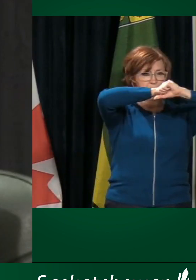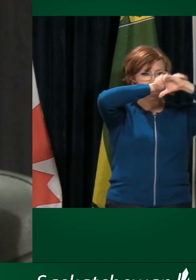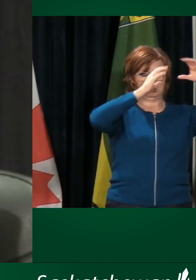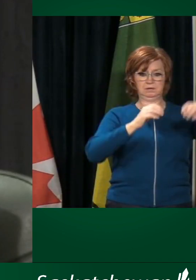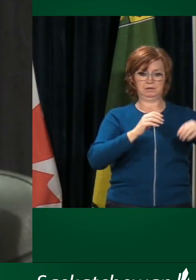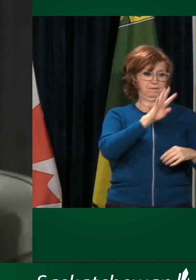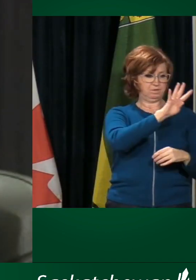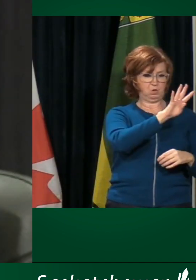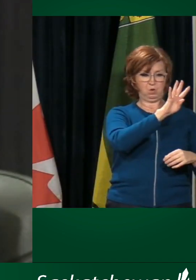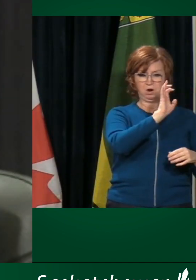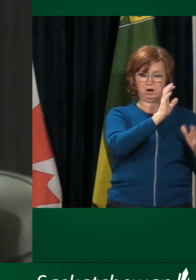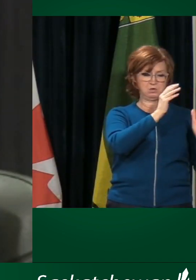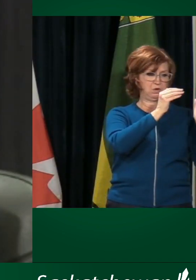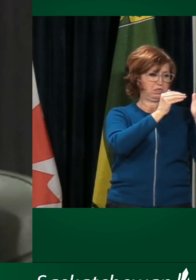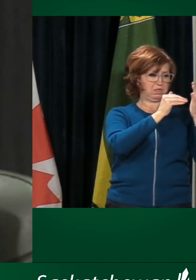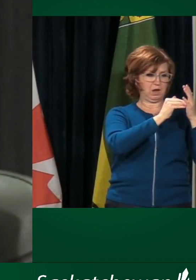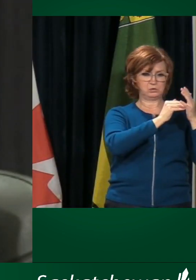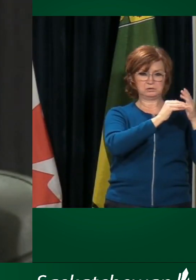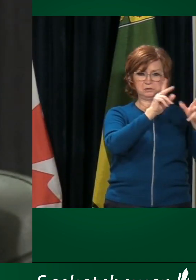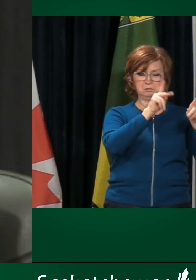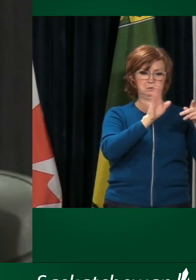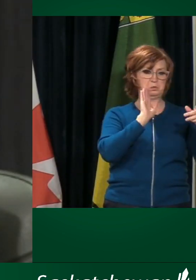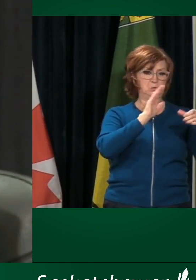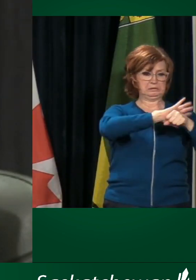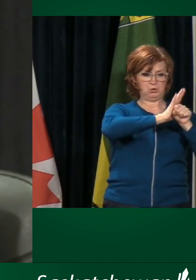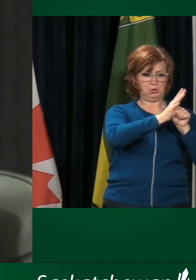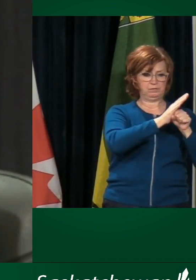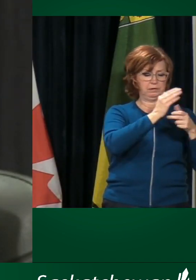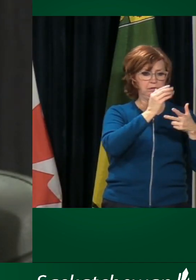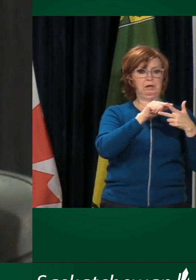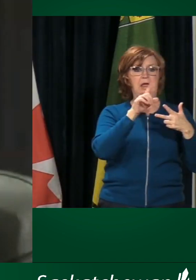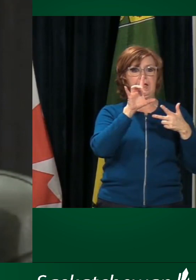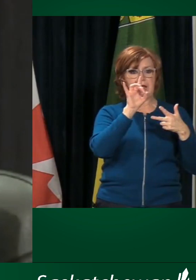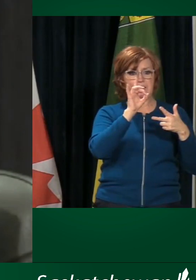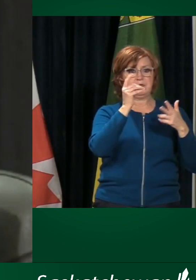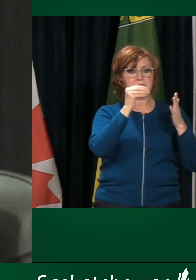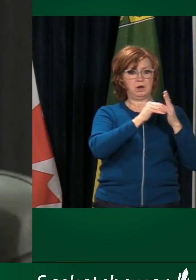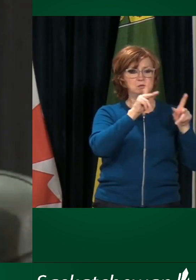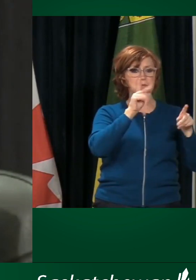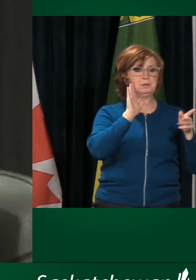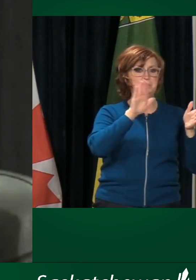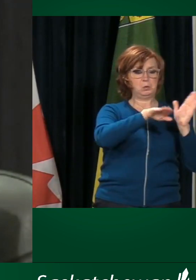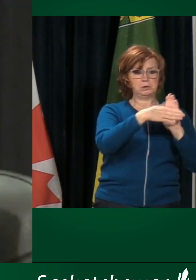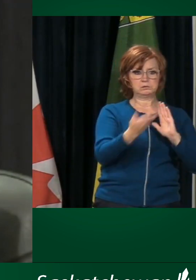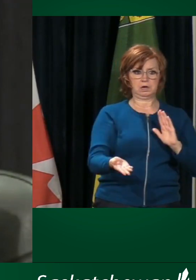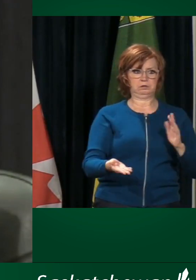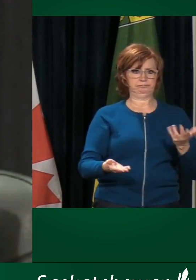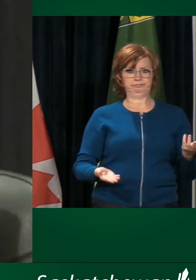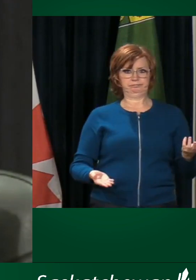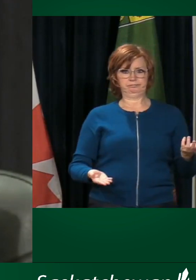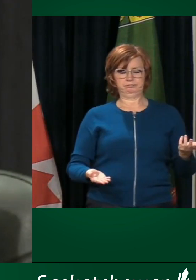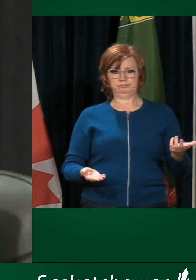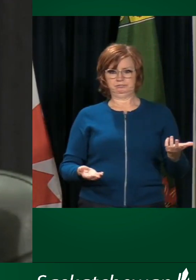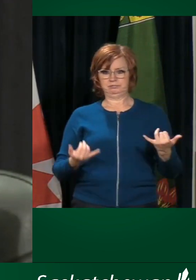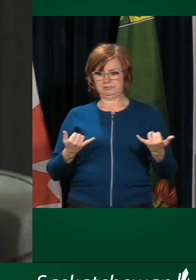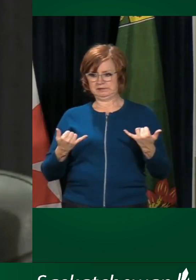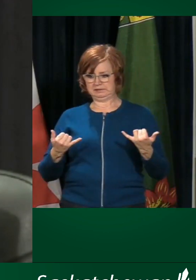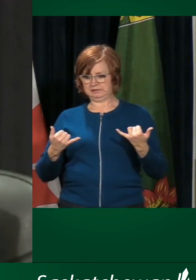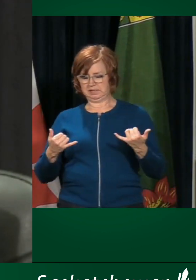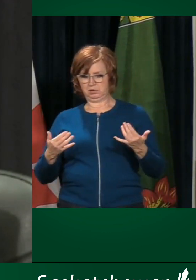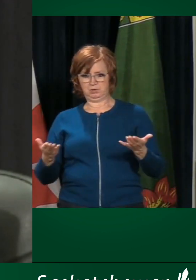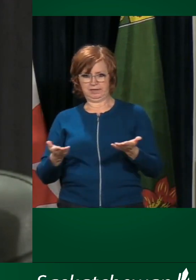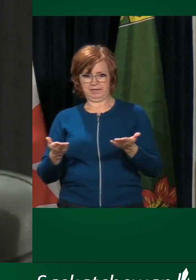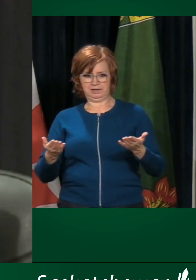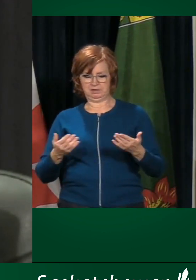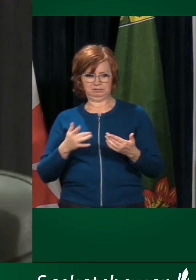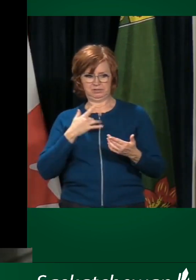400,000 cases and 8,000 deaths, but obviously people don't understand why the planning is being done to this scenario when